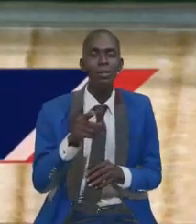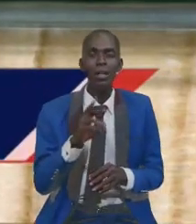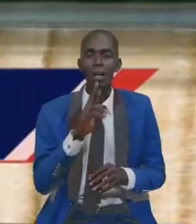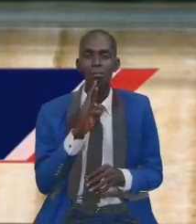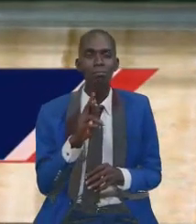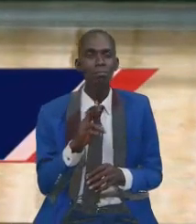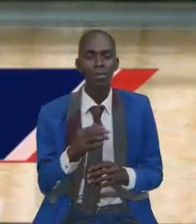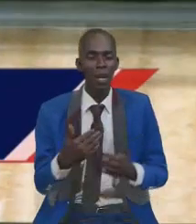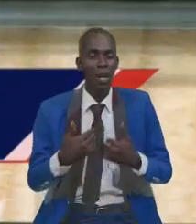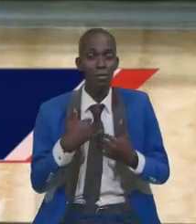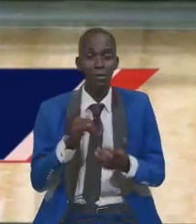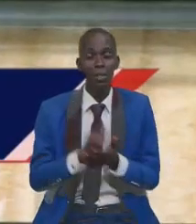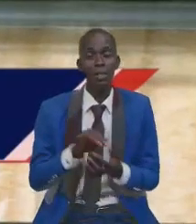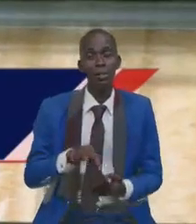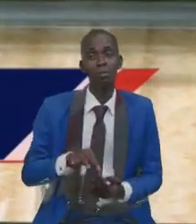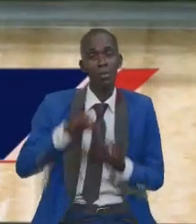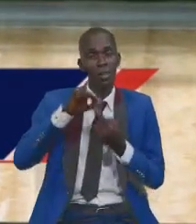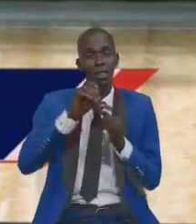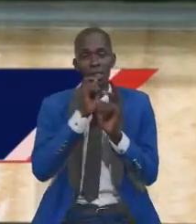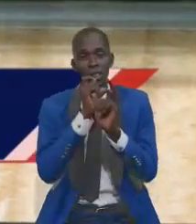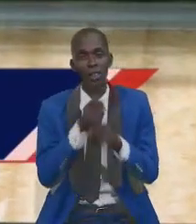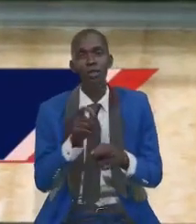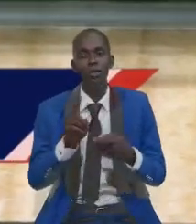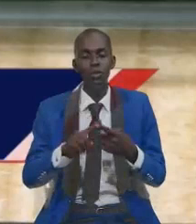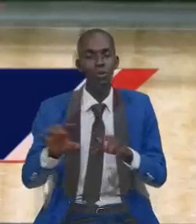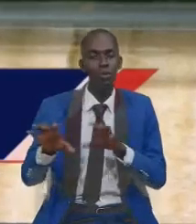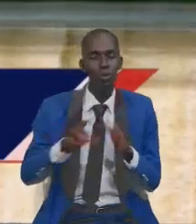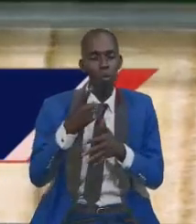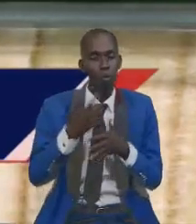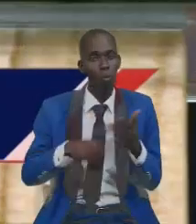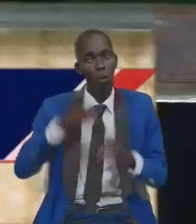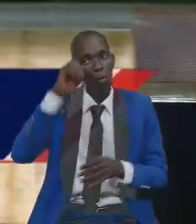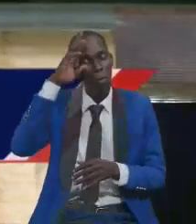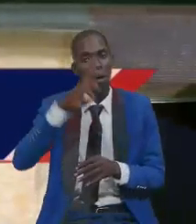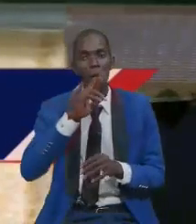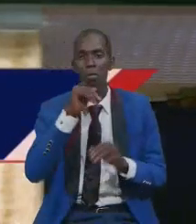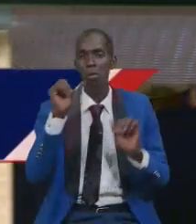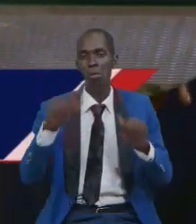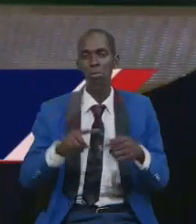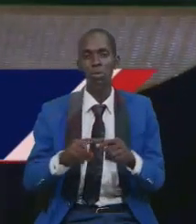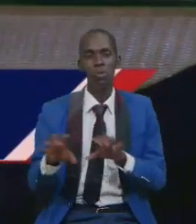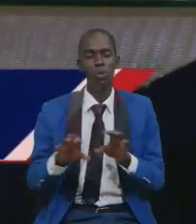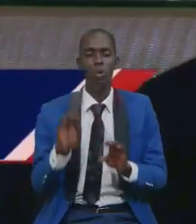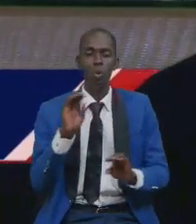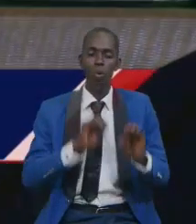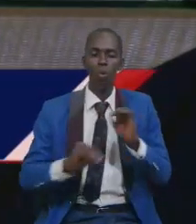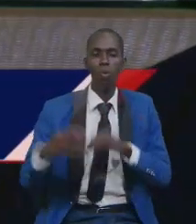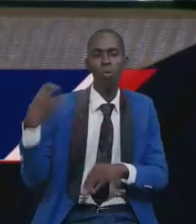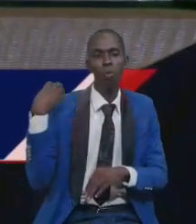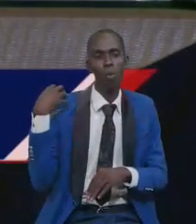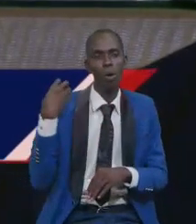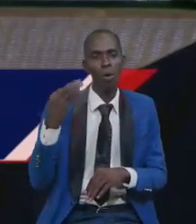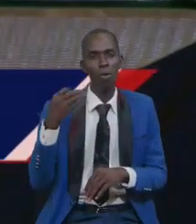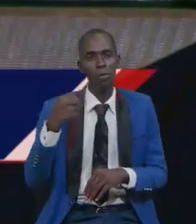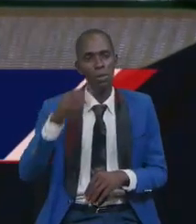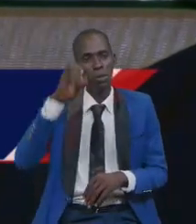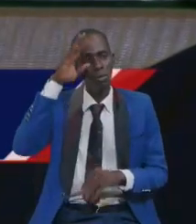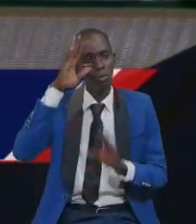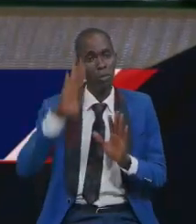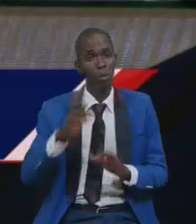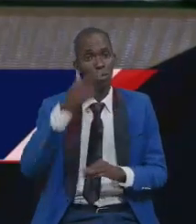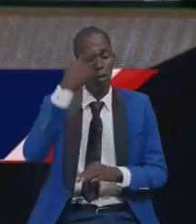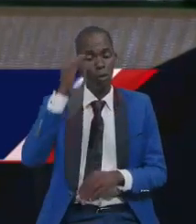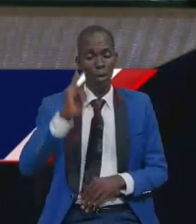your special gift that you could do what the magicians were not able to do. Oh, master of the magicians, because I